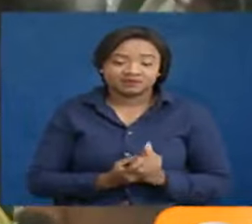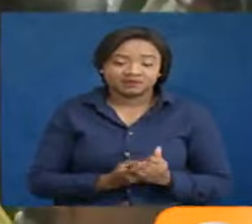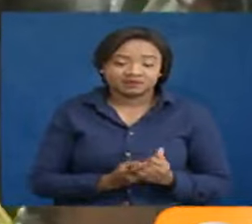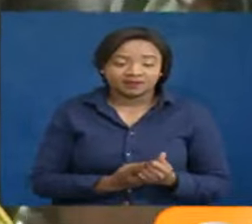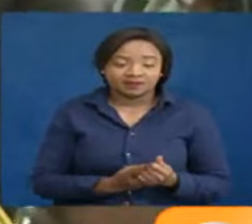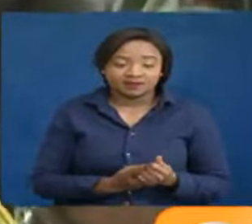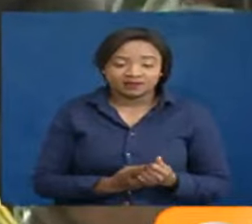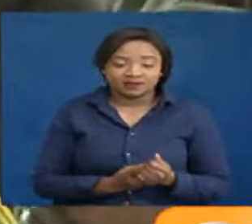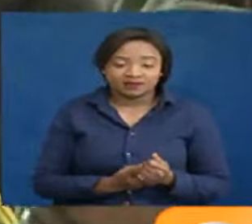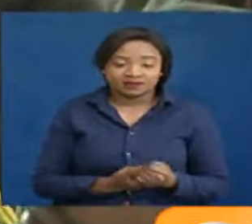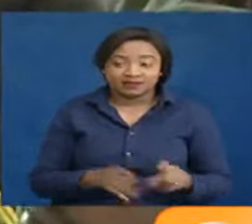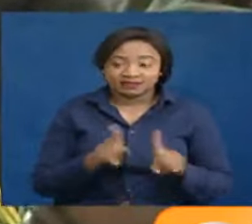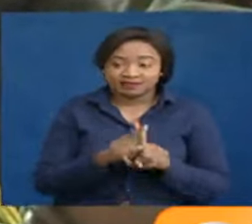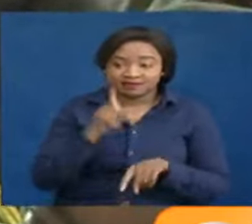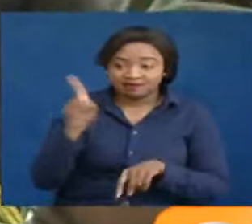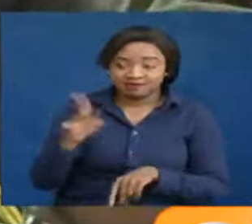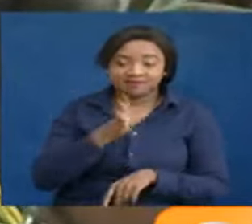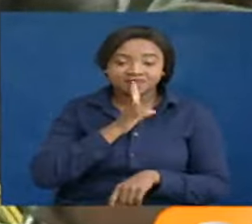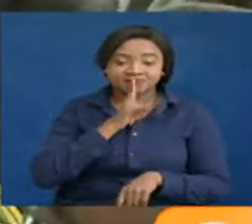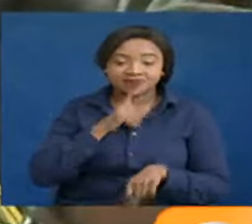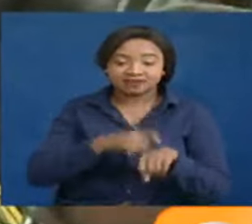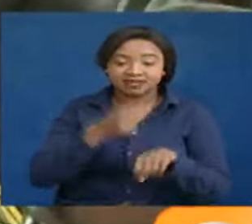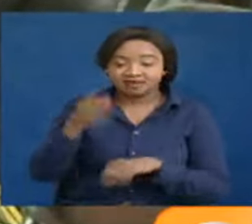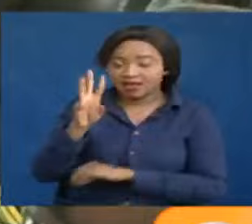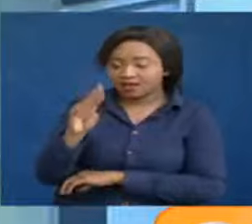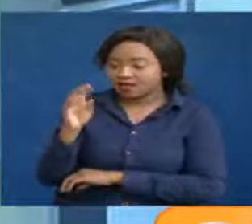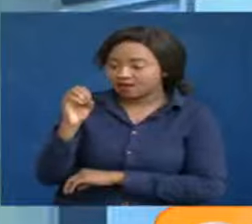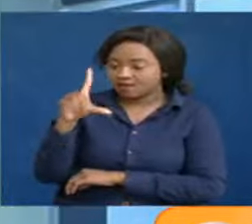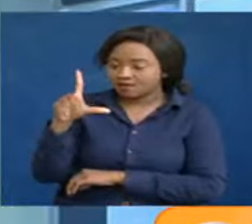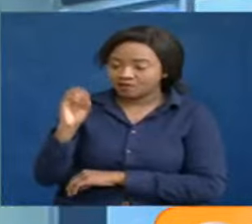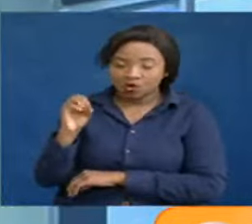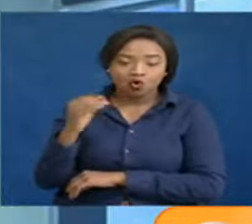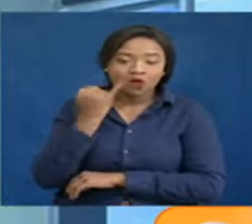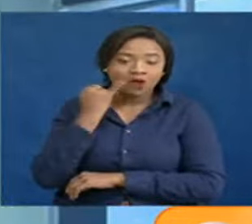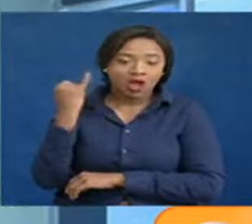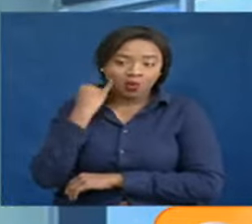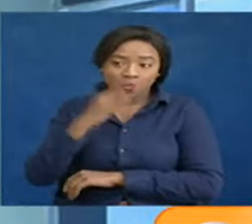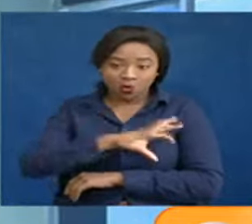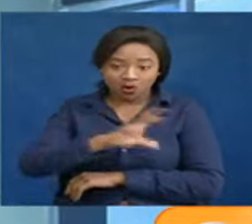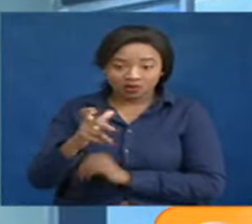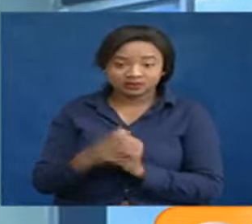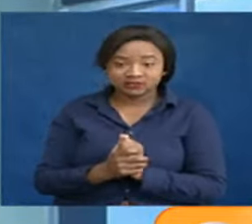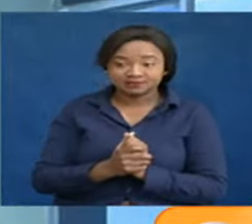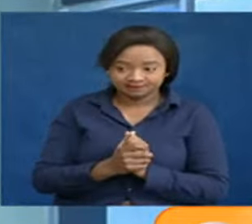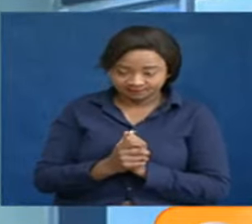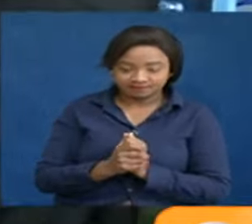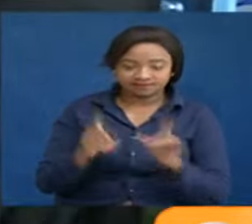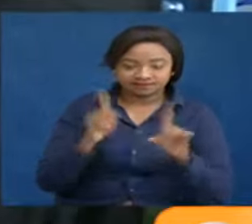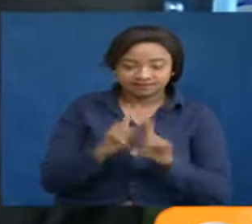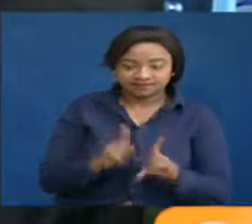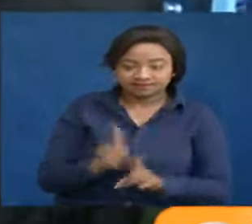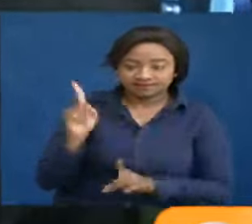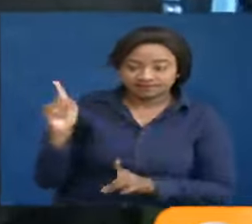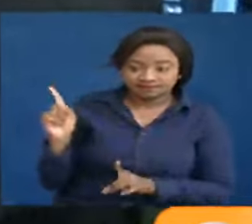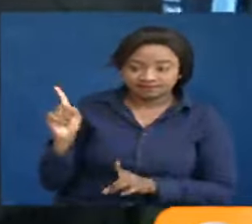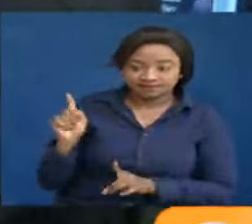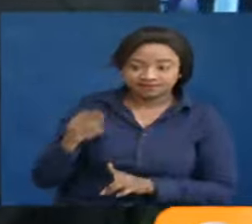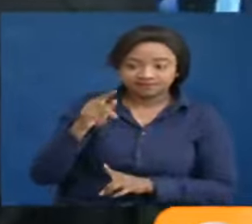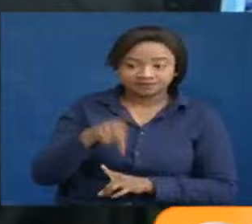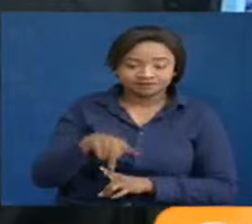Speaking during a church opening ceremony in Molo, Nakuru County, the moderator of the Presbyterian Church of East Africa, Reverend